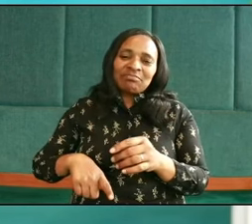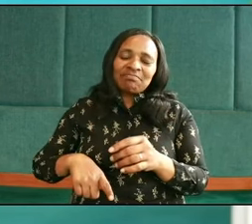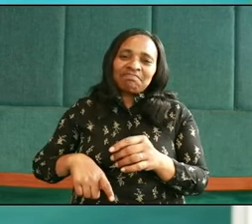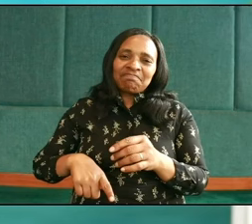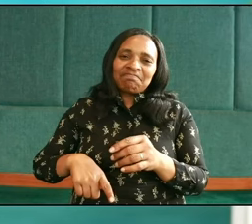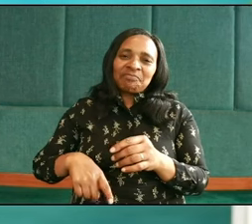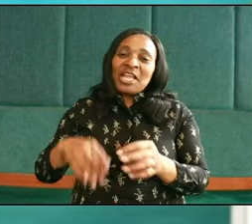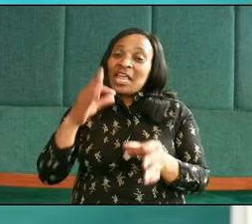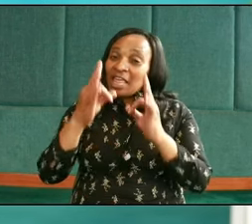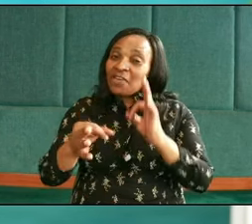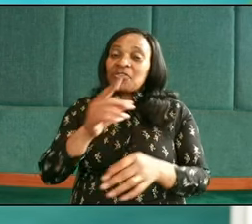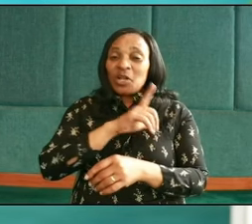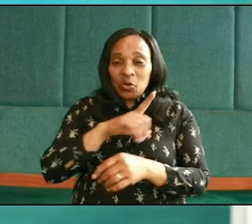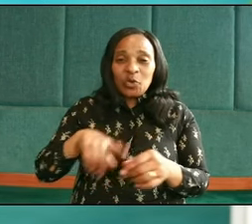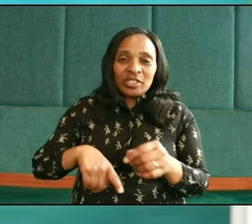If the Lord